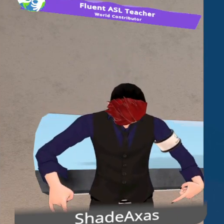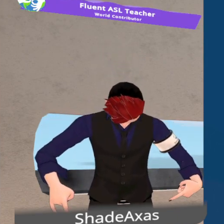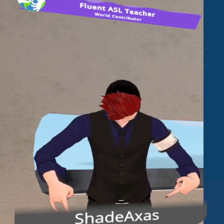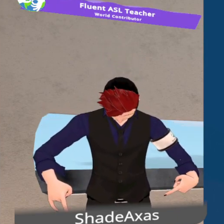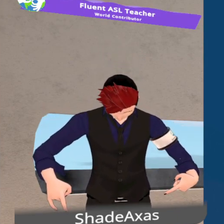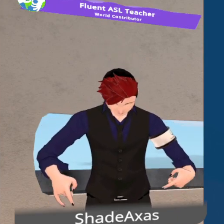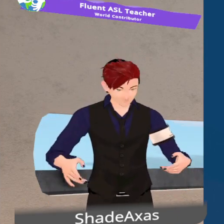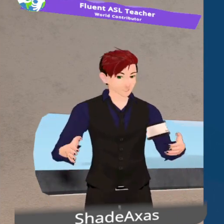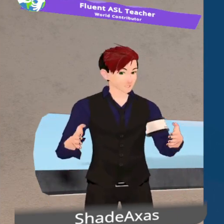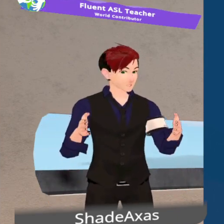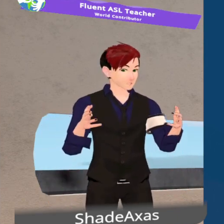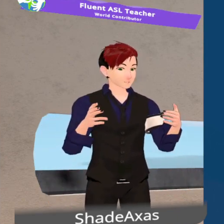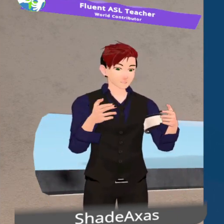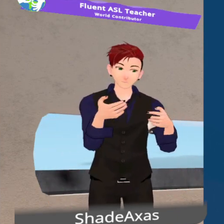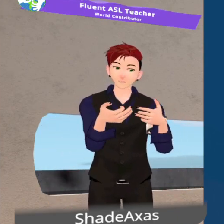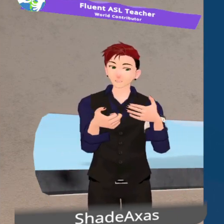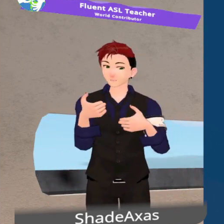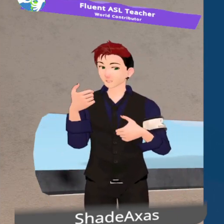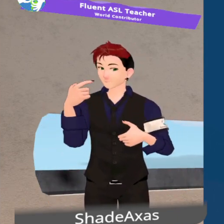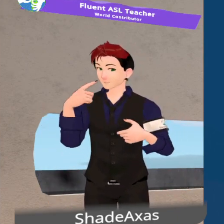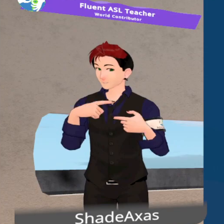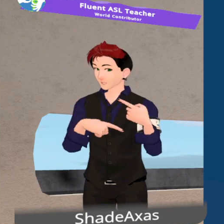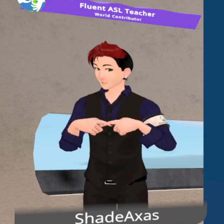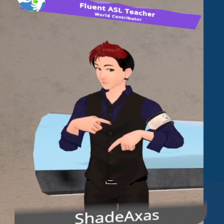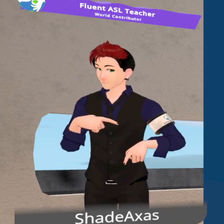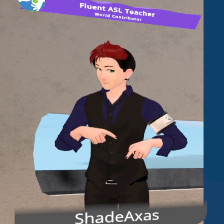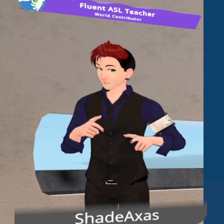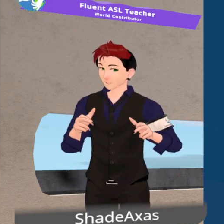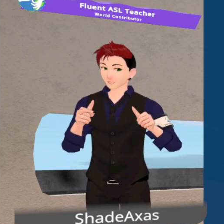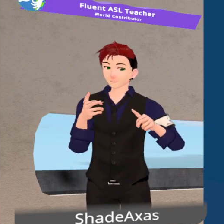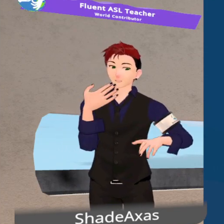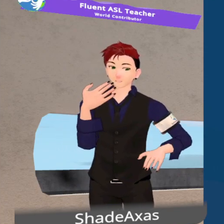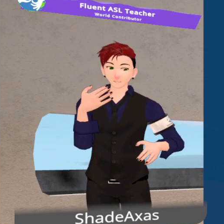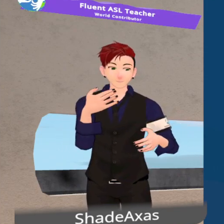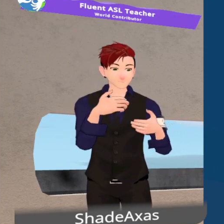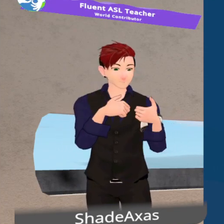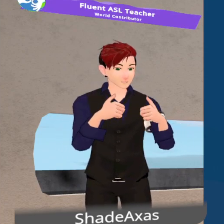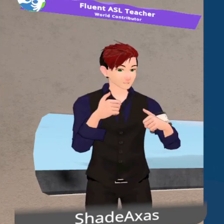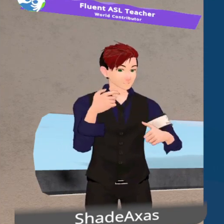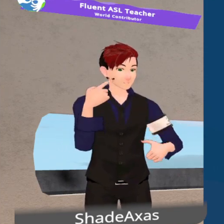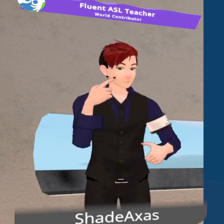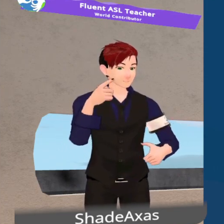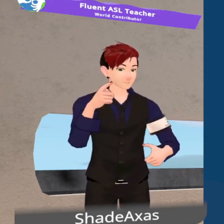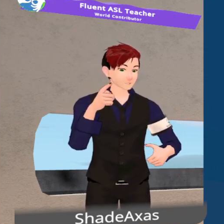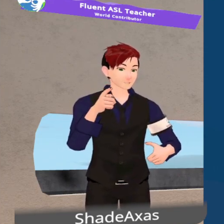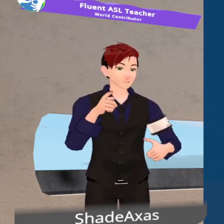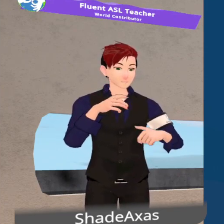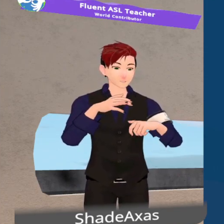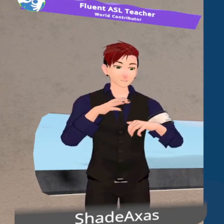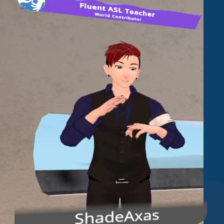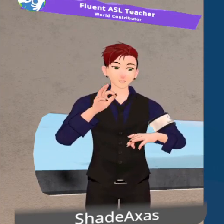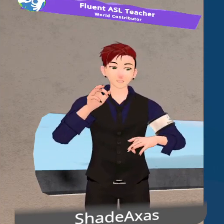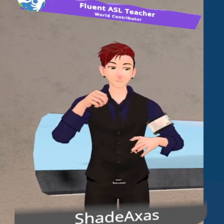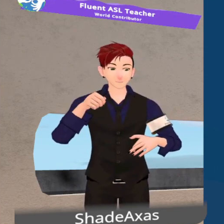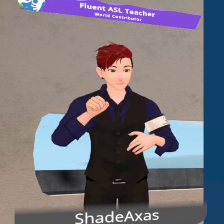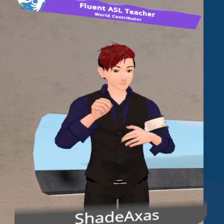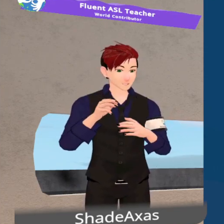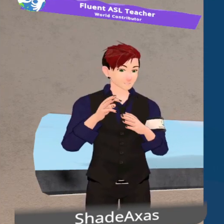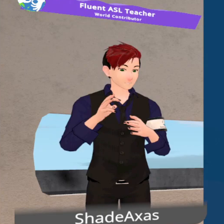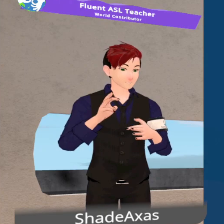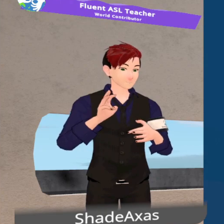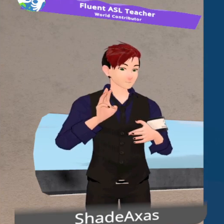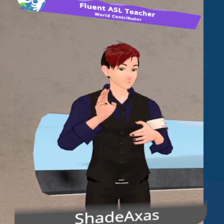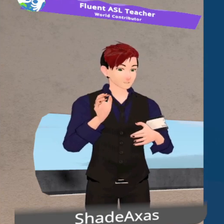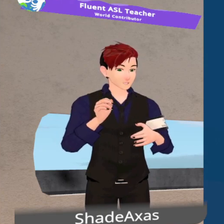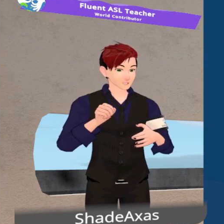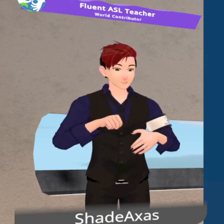one, are optimized for signing. They have good hand shapes for those who are on